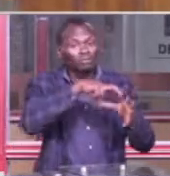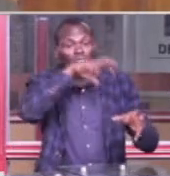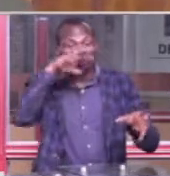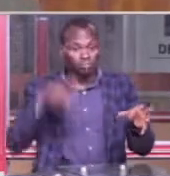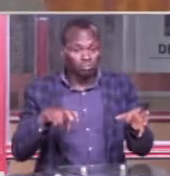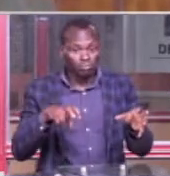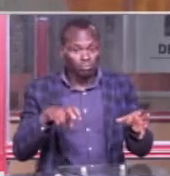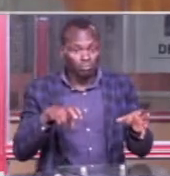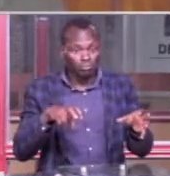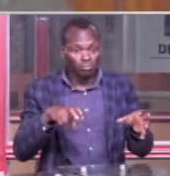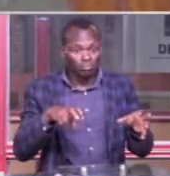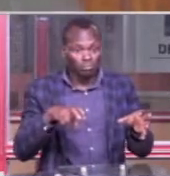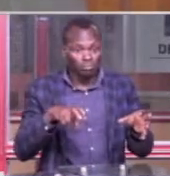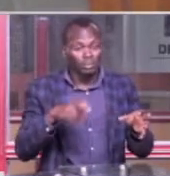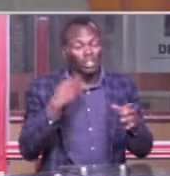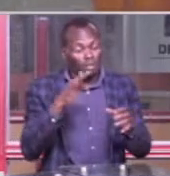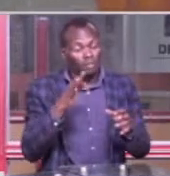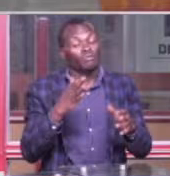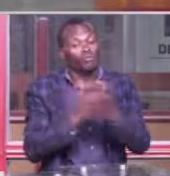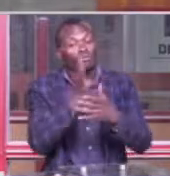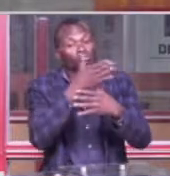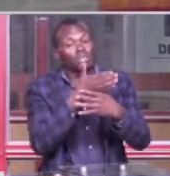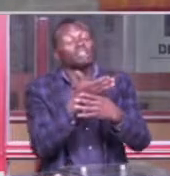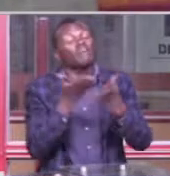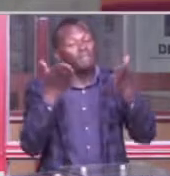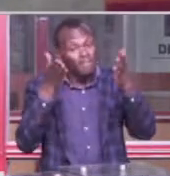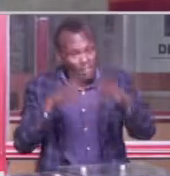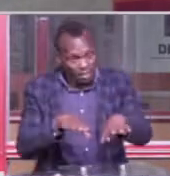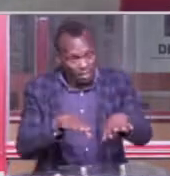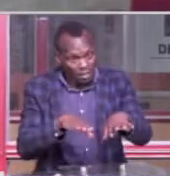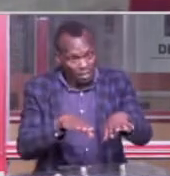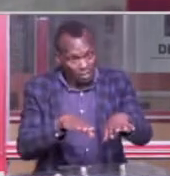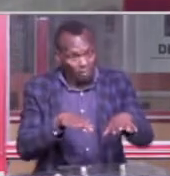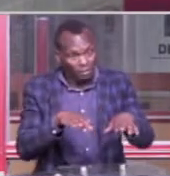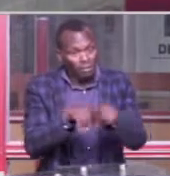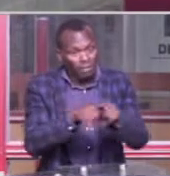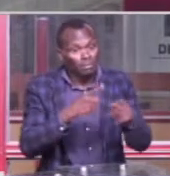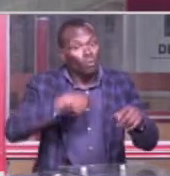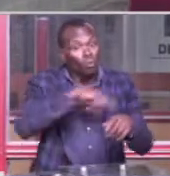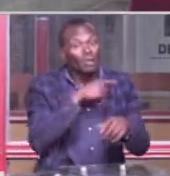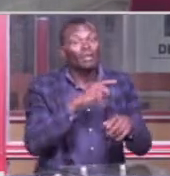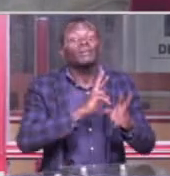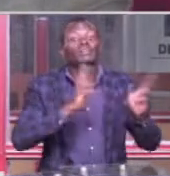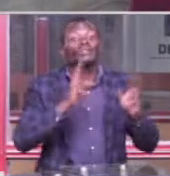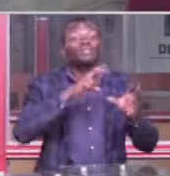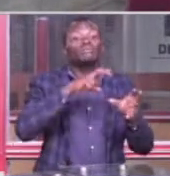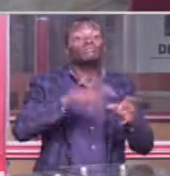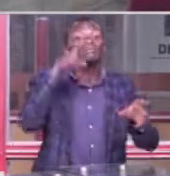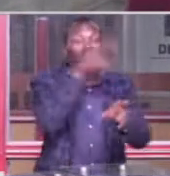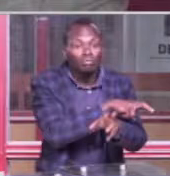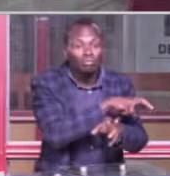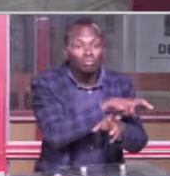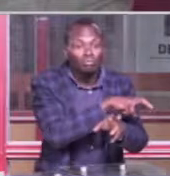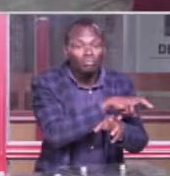if Anite's life follows Abiriga's life. We are ready to leave this parliament walk back to our people who have assigned us